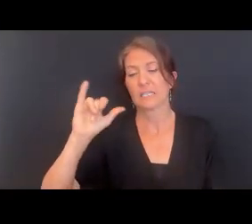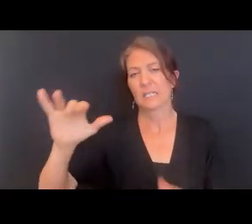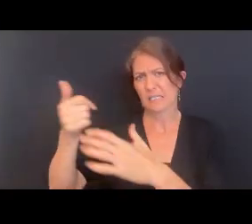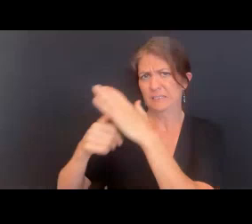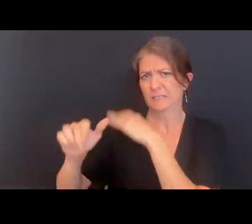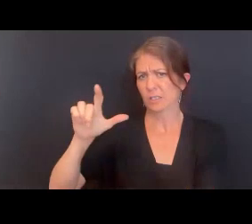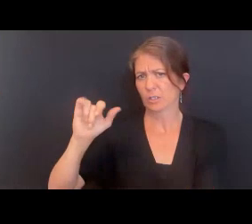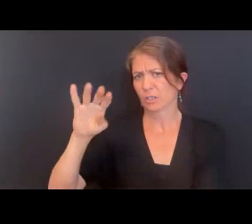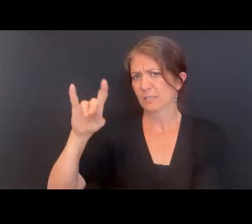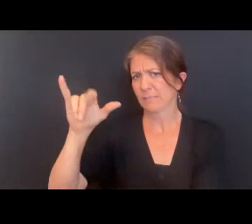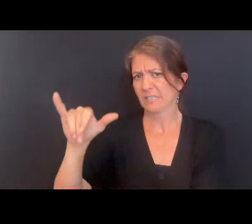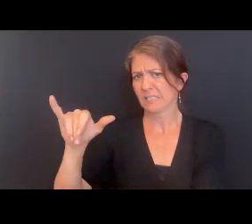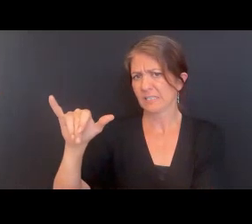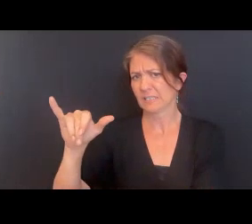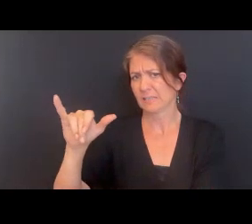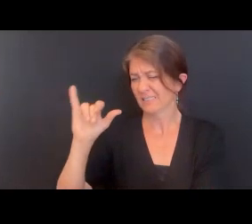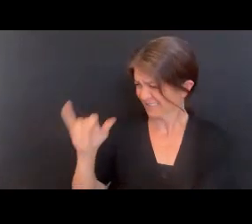Priska?